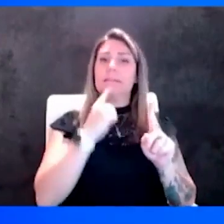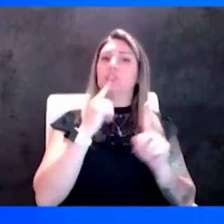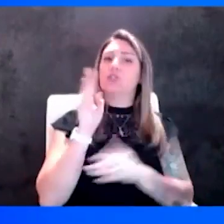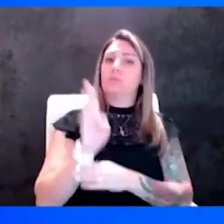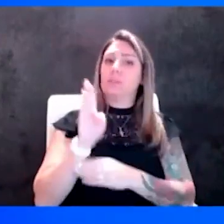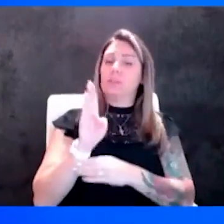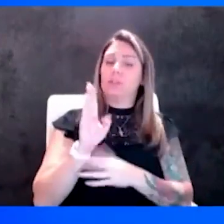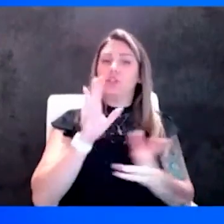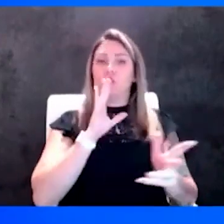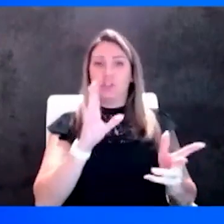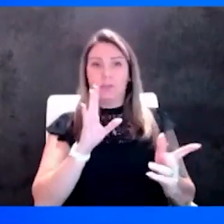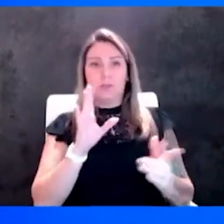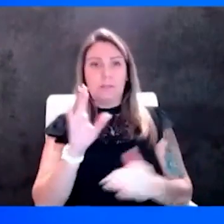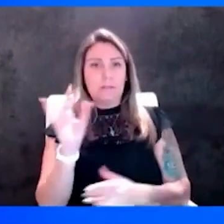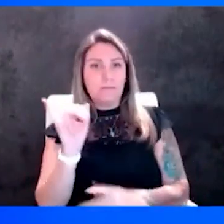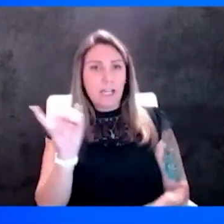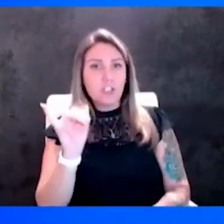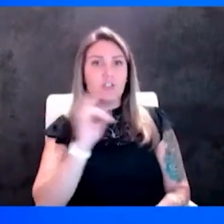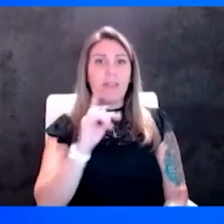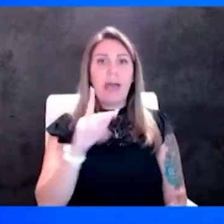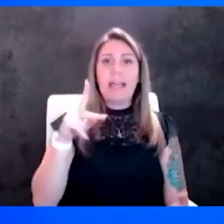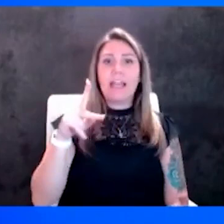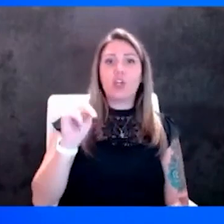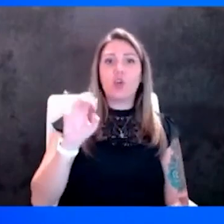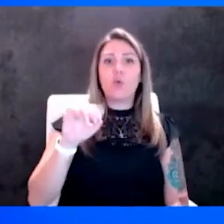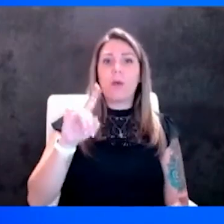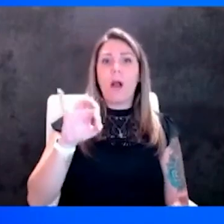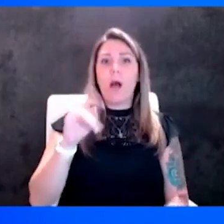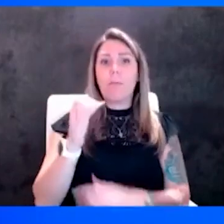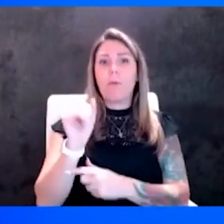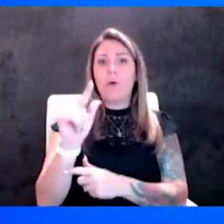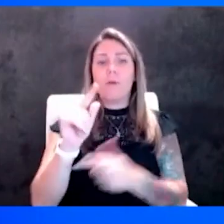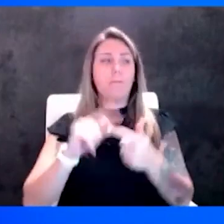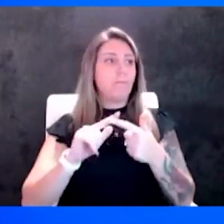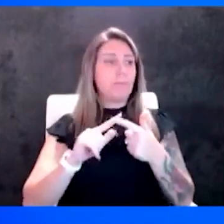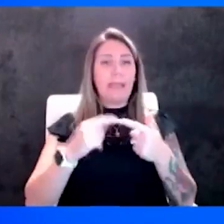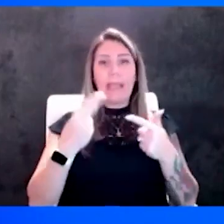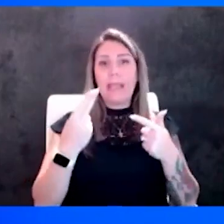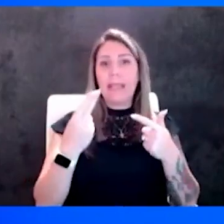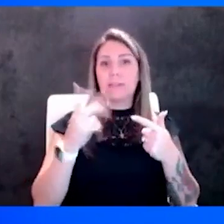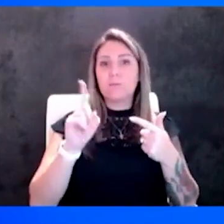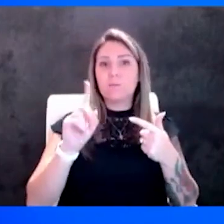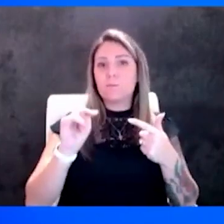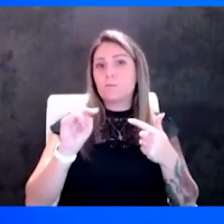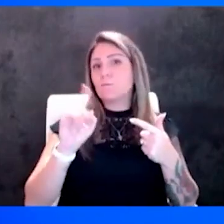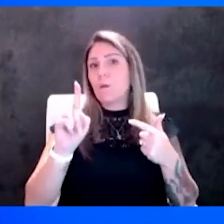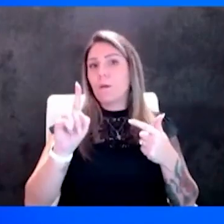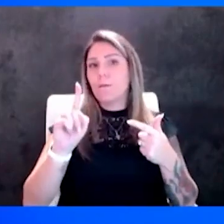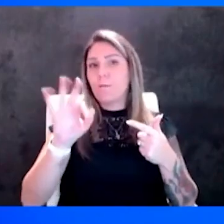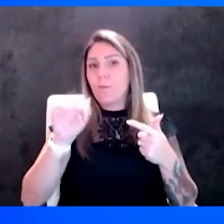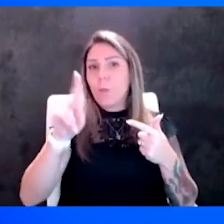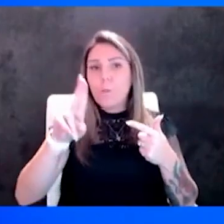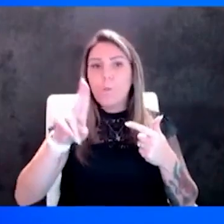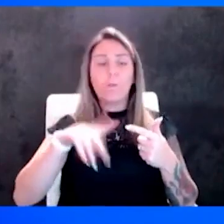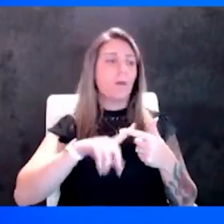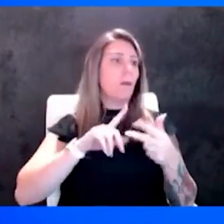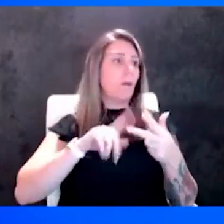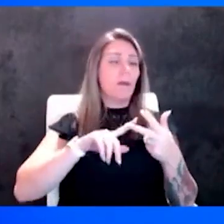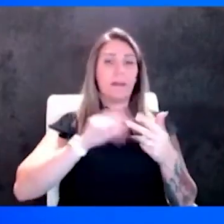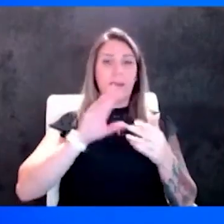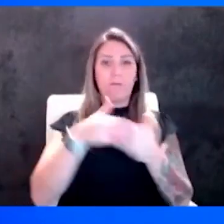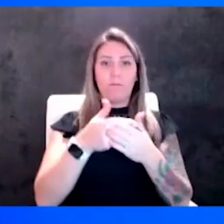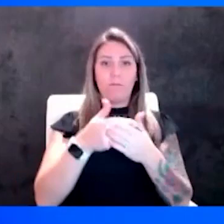pneumococcal infections, H flu, all these things that we know when patients come into our clinic, if they've been properly vaccinated,